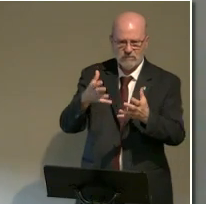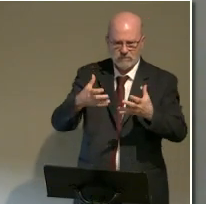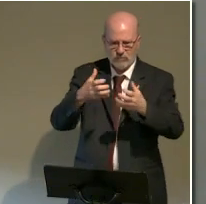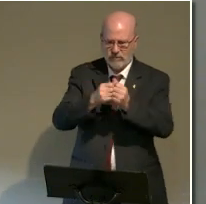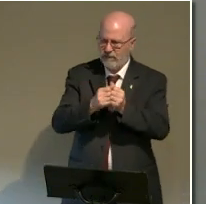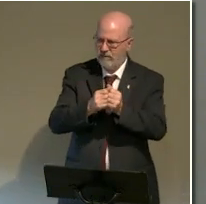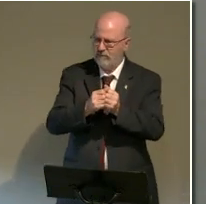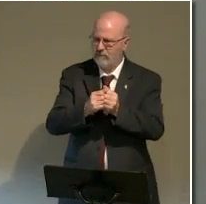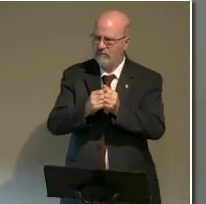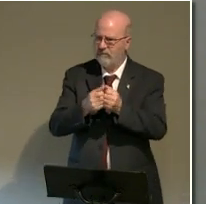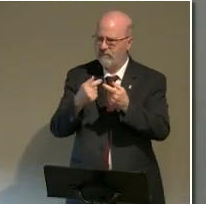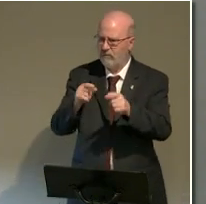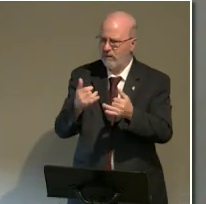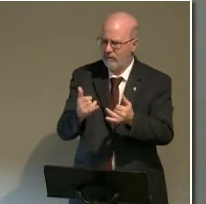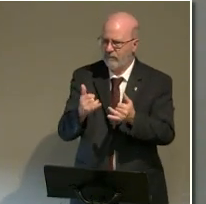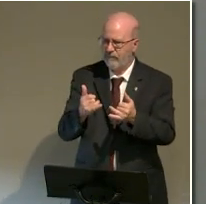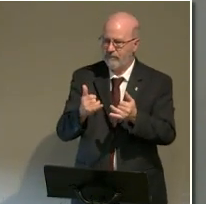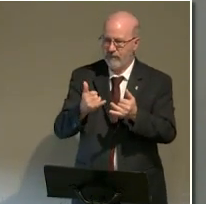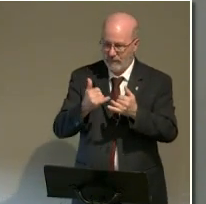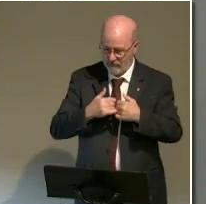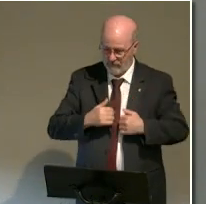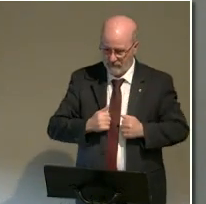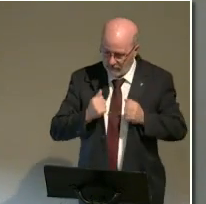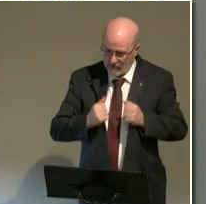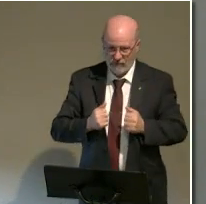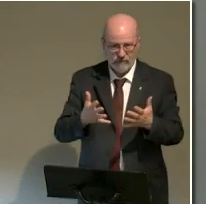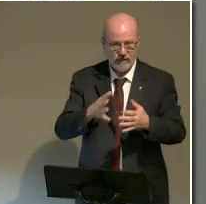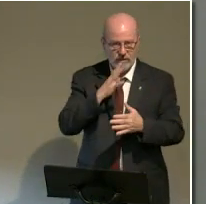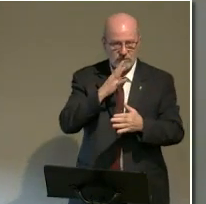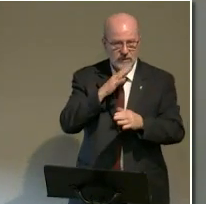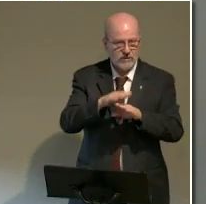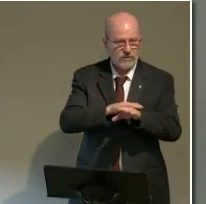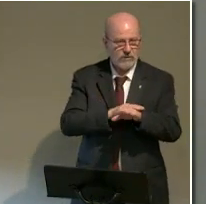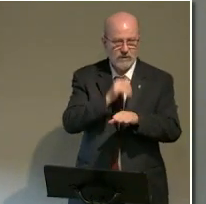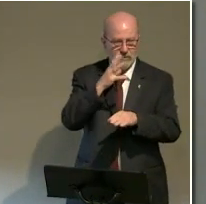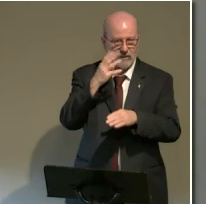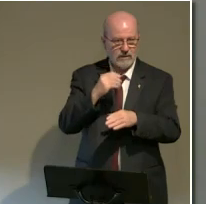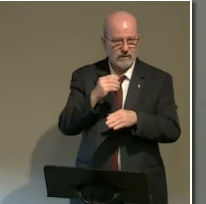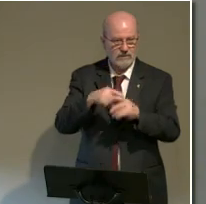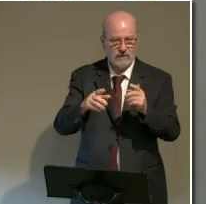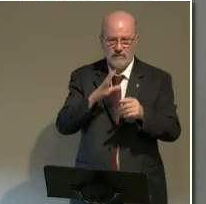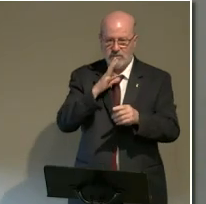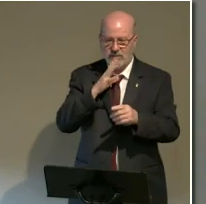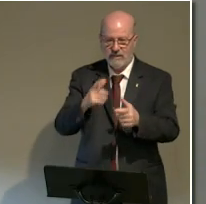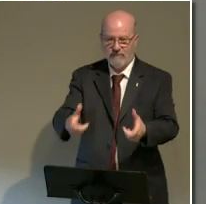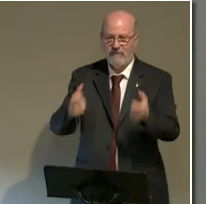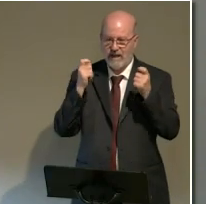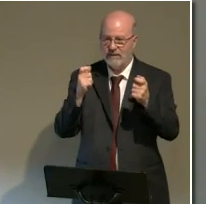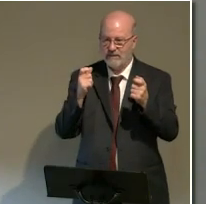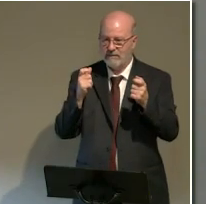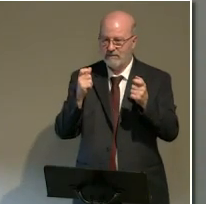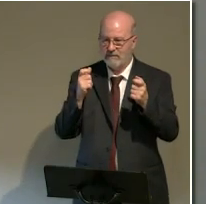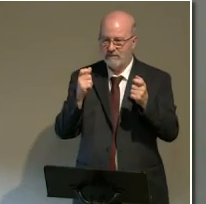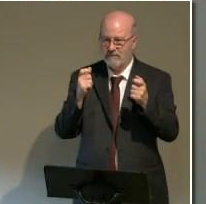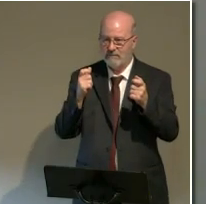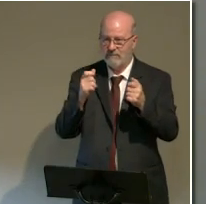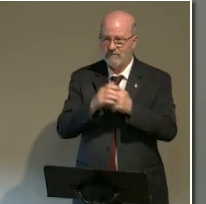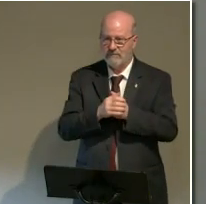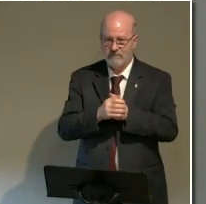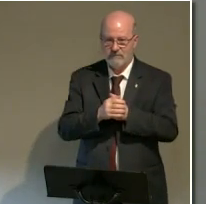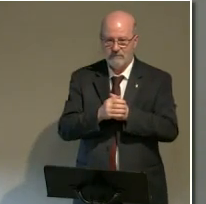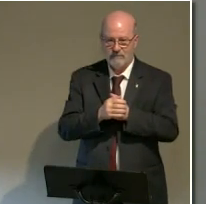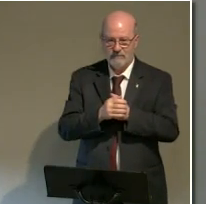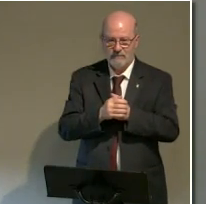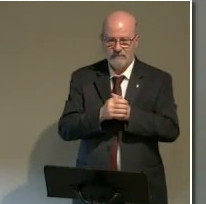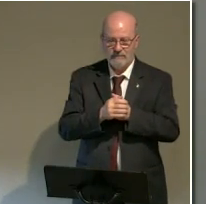together for a while now. Now, if I speak too slow, I'm not falling asleep. But if I speak too fast,